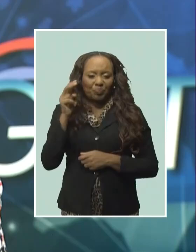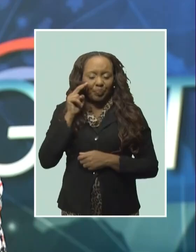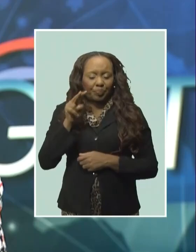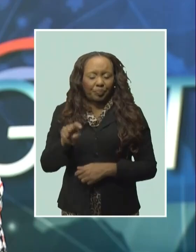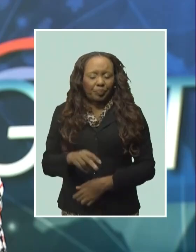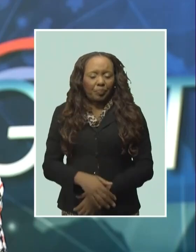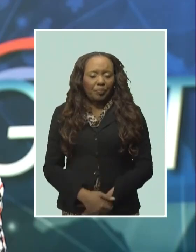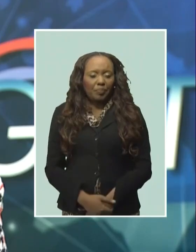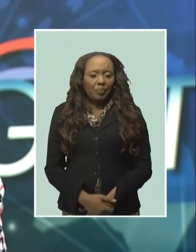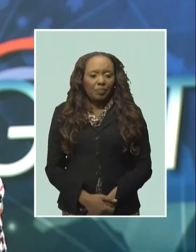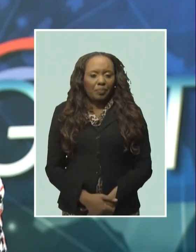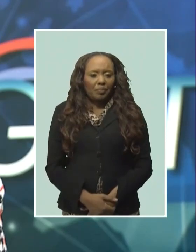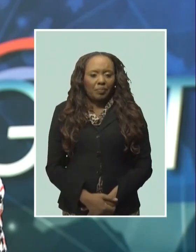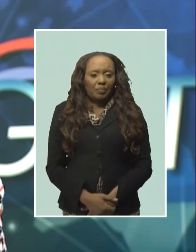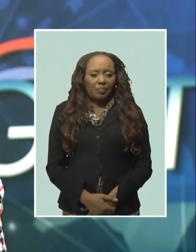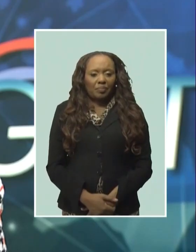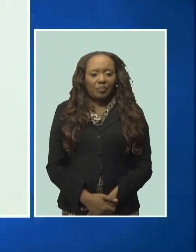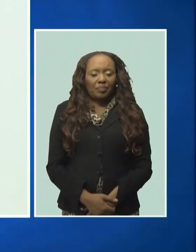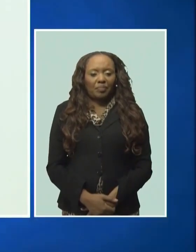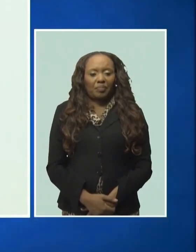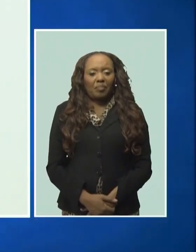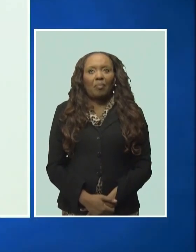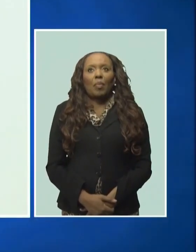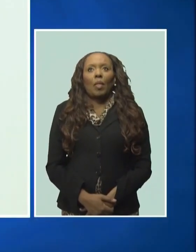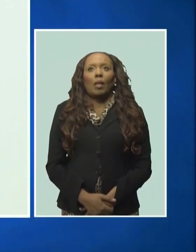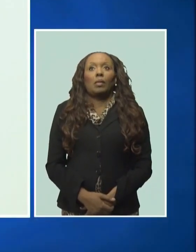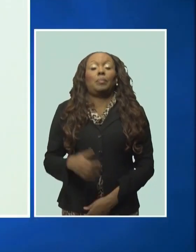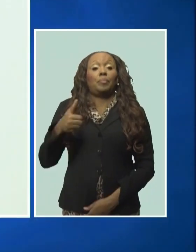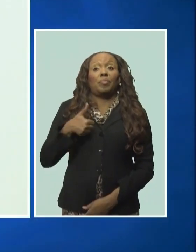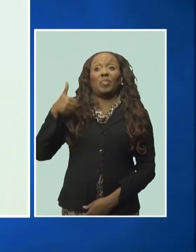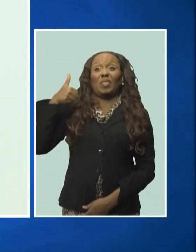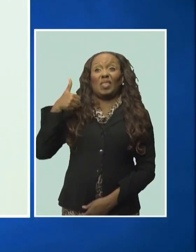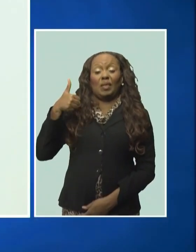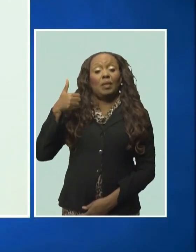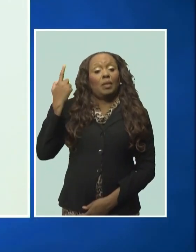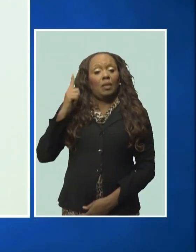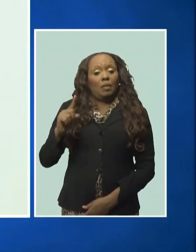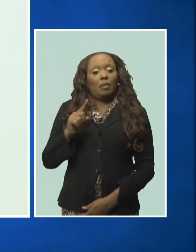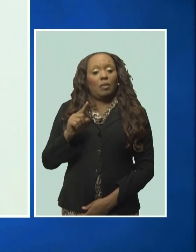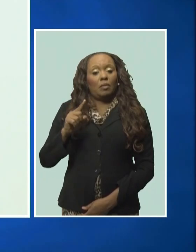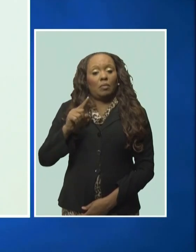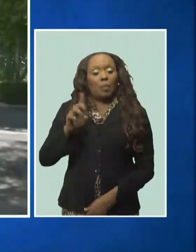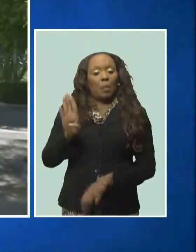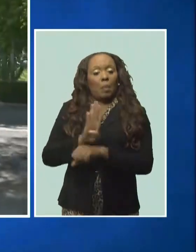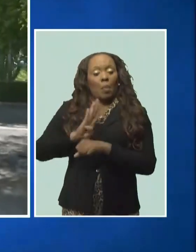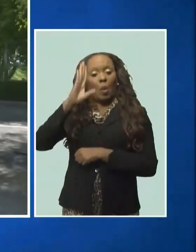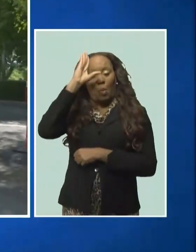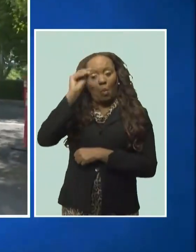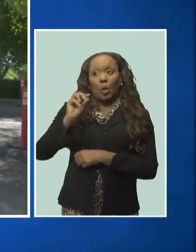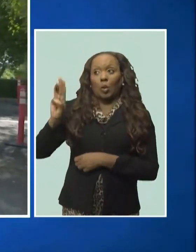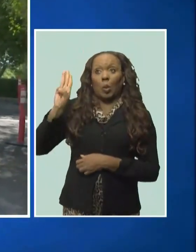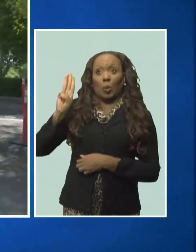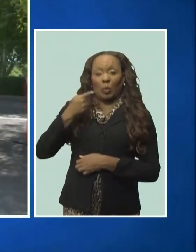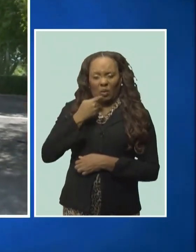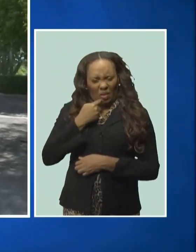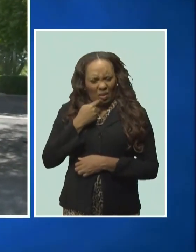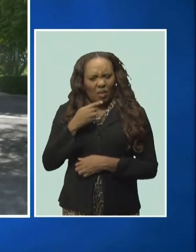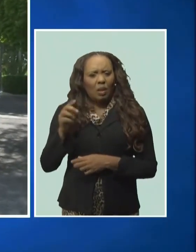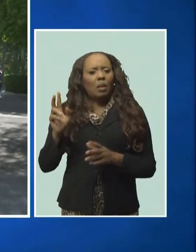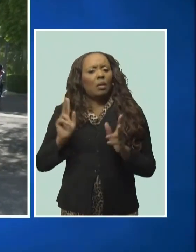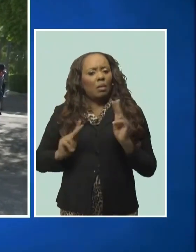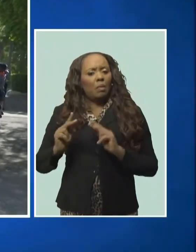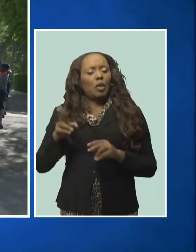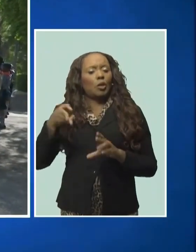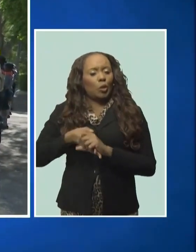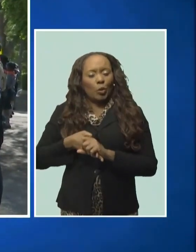Rianne Phillips tells us more. Chief Commissioner of the Barbados Boy Scouts Association, Trevor Jones, says membership is trending upwards,